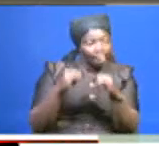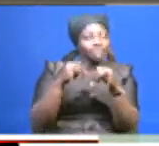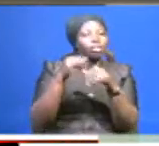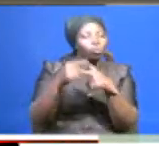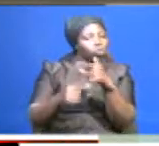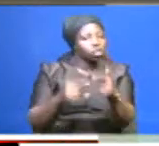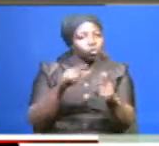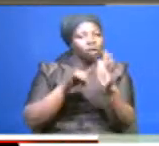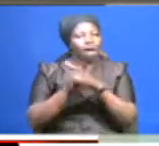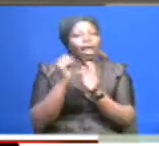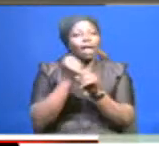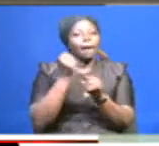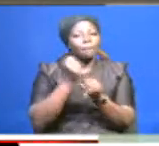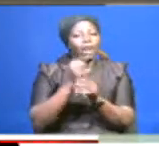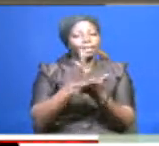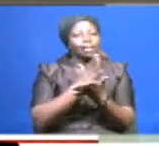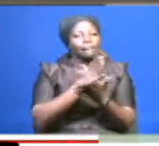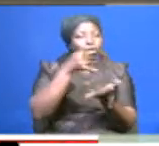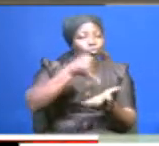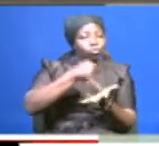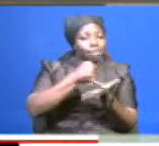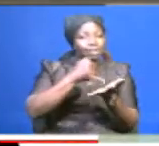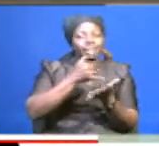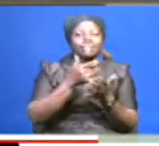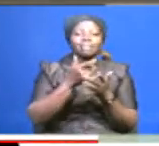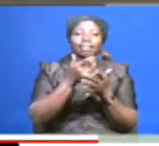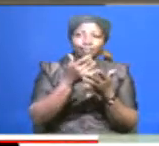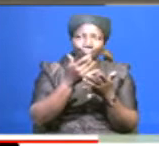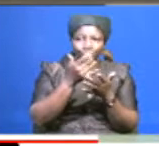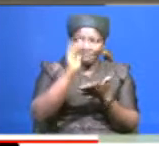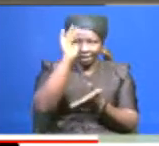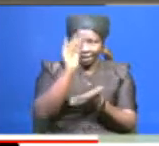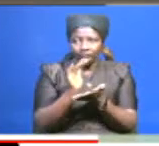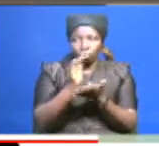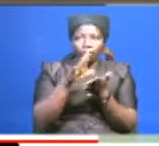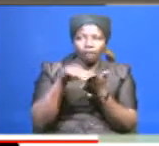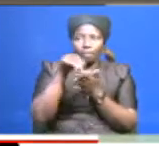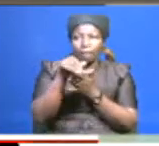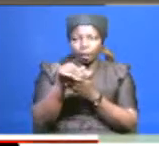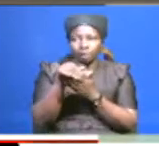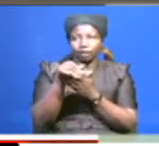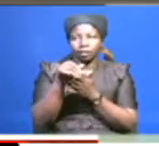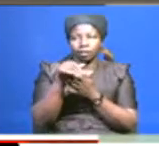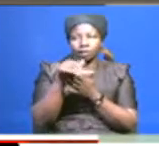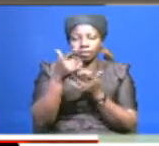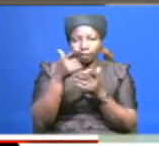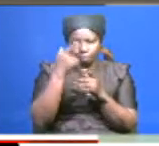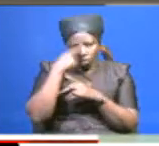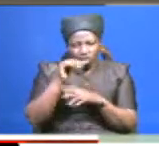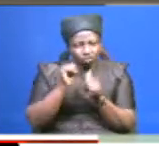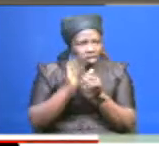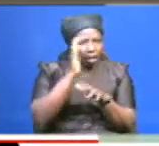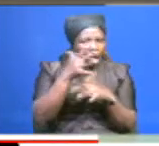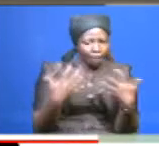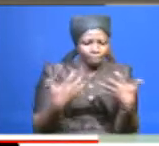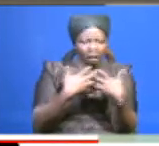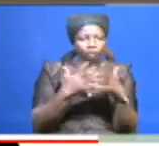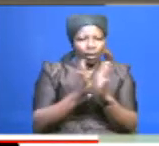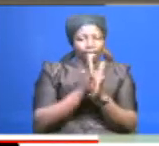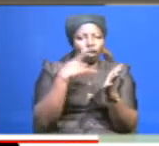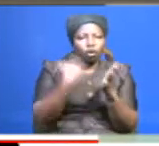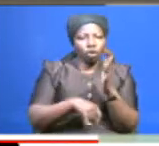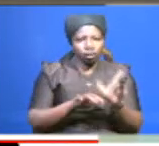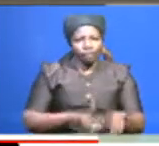including enhanced adoption of a remuneration policy that will be responsive to the cost of living. That report opens our